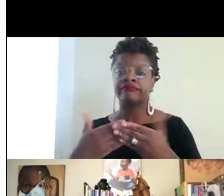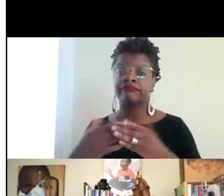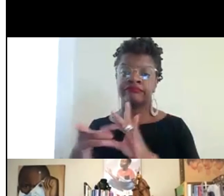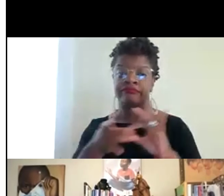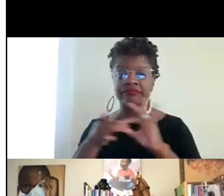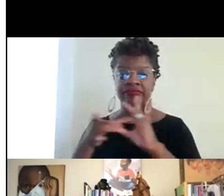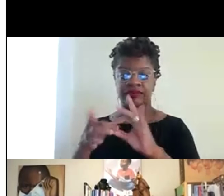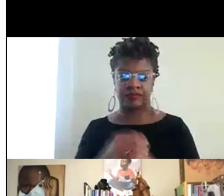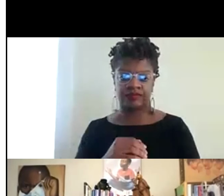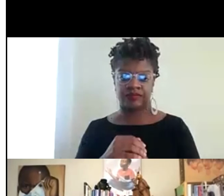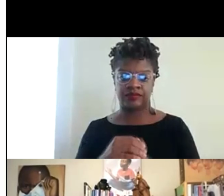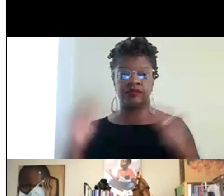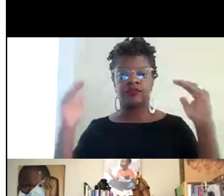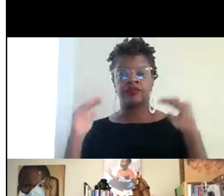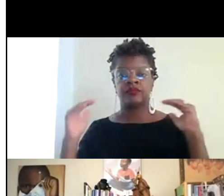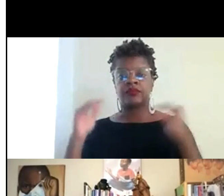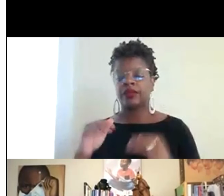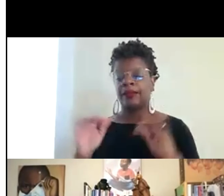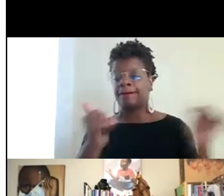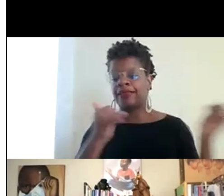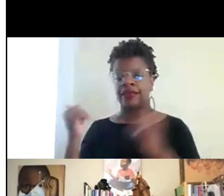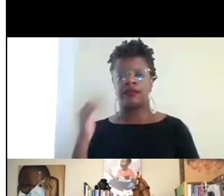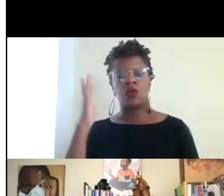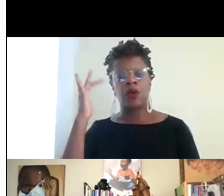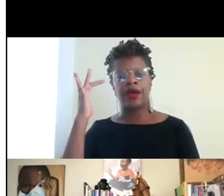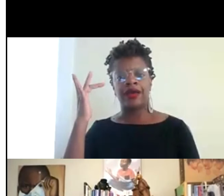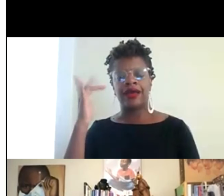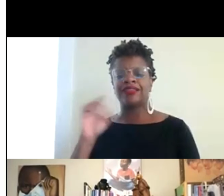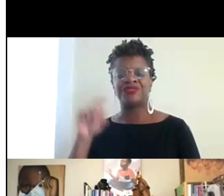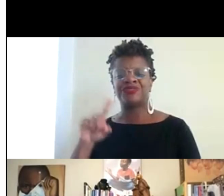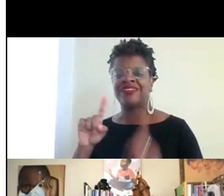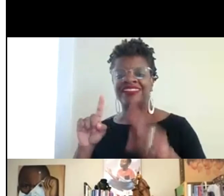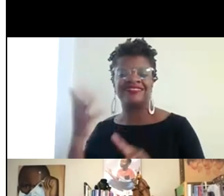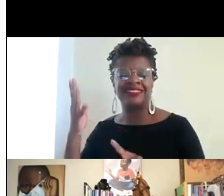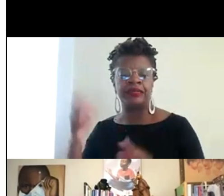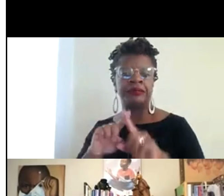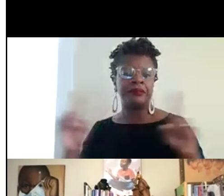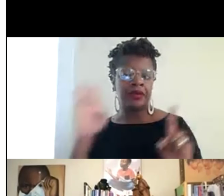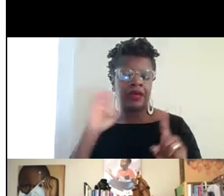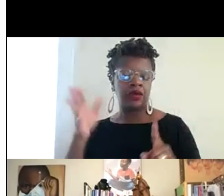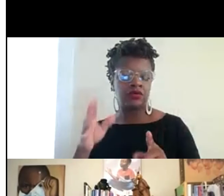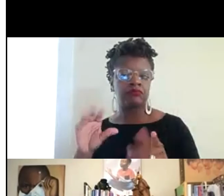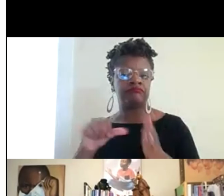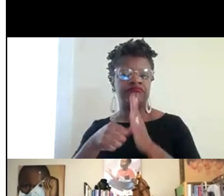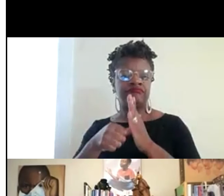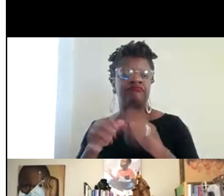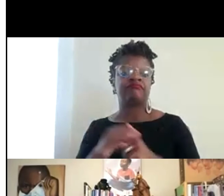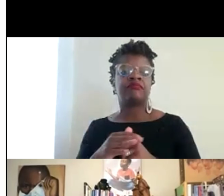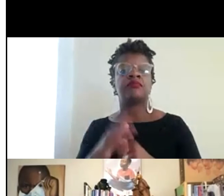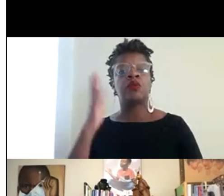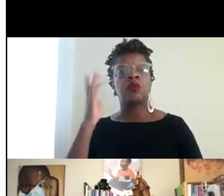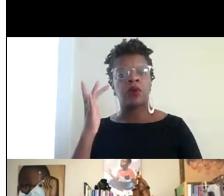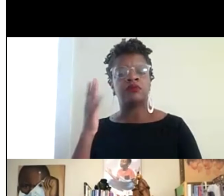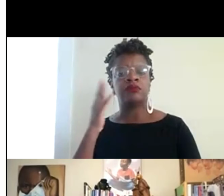why play? I think the question has been answered, but I want to just highlight a few things that we know